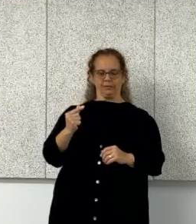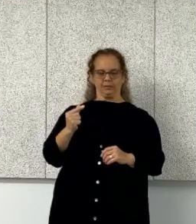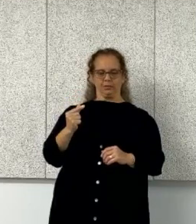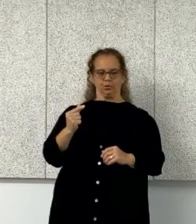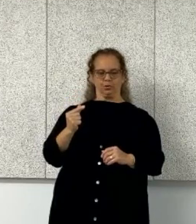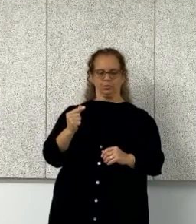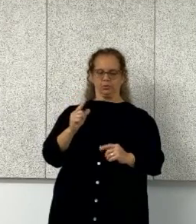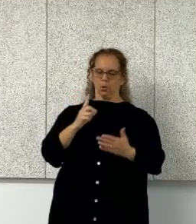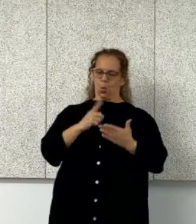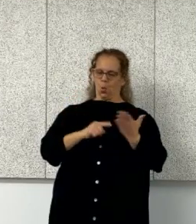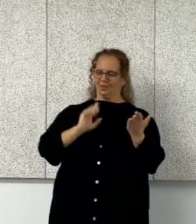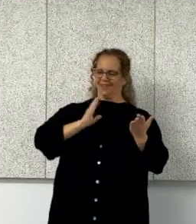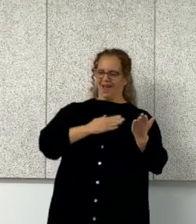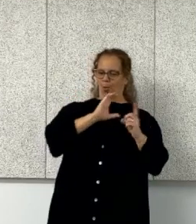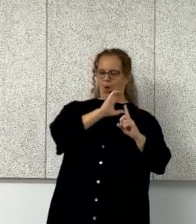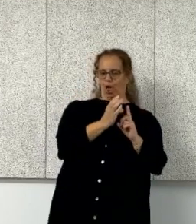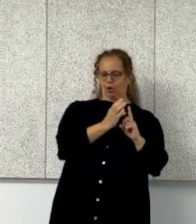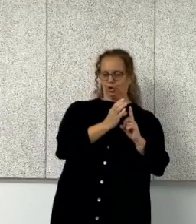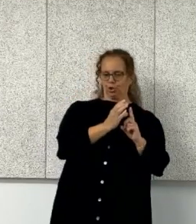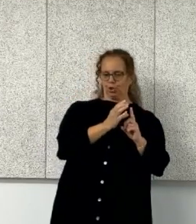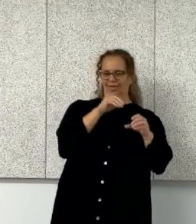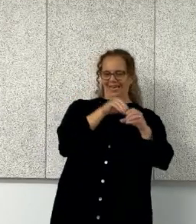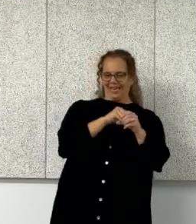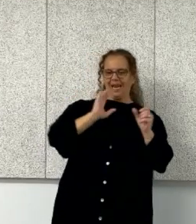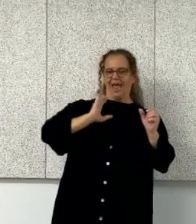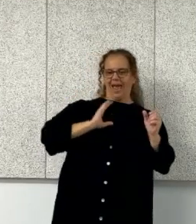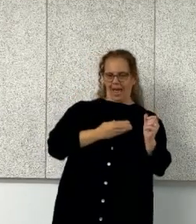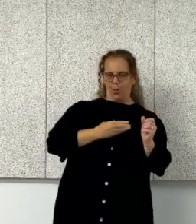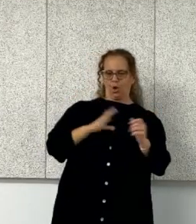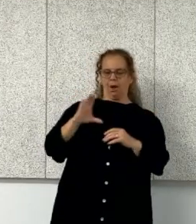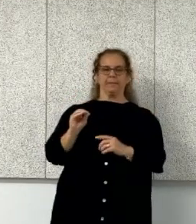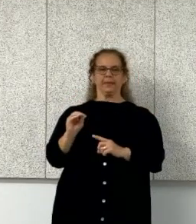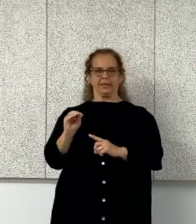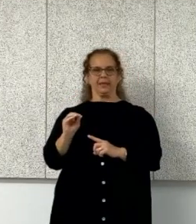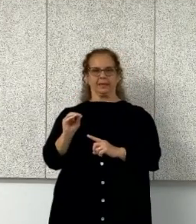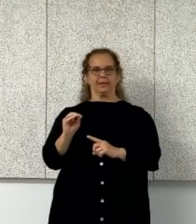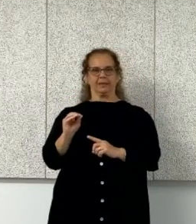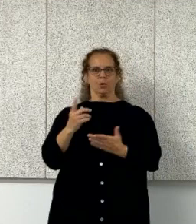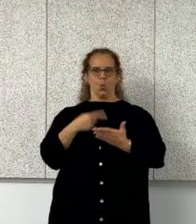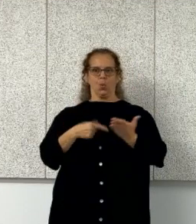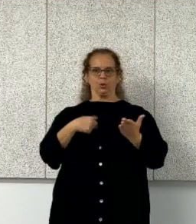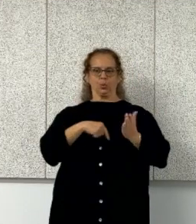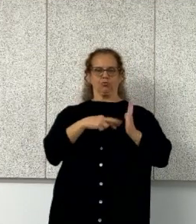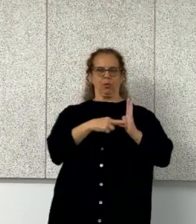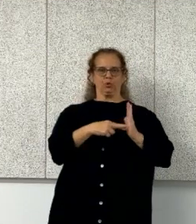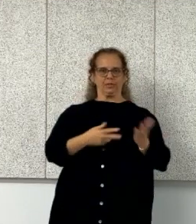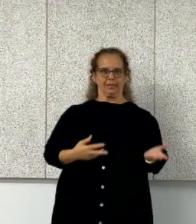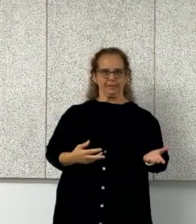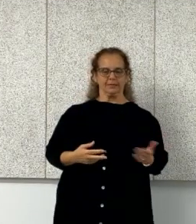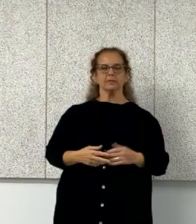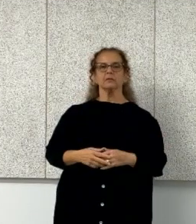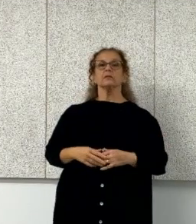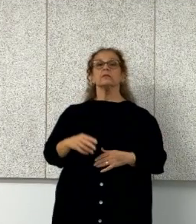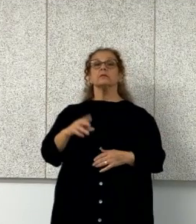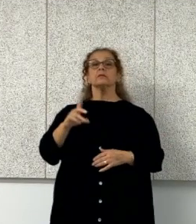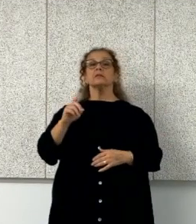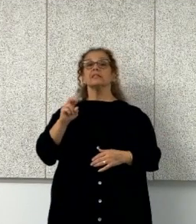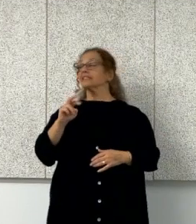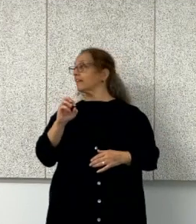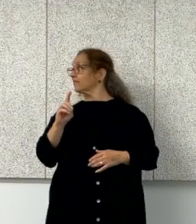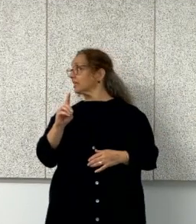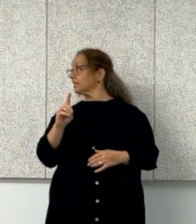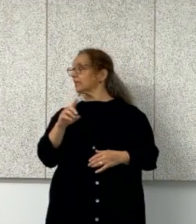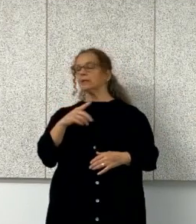what is the culture that we are sitting in, that we represent? Mm-hmm. So anyway. I think that really goes back to what Brian was saying earlier about, you